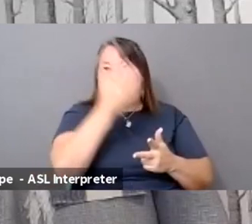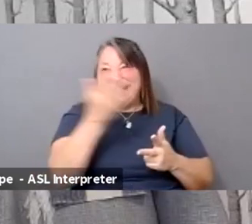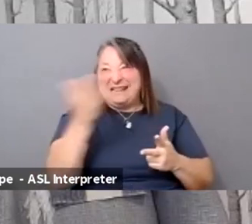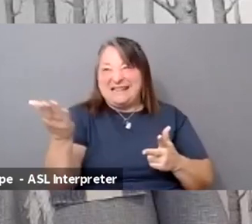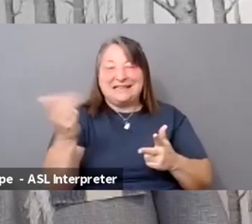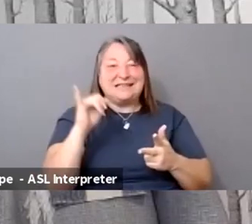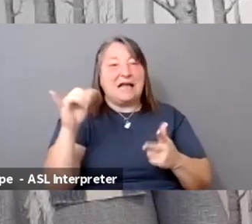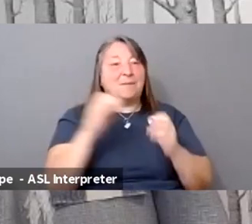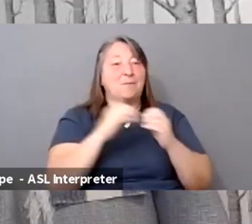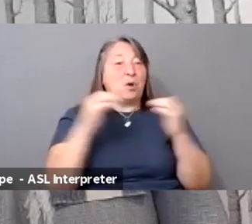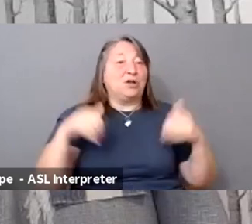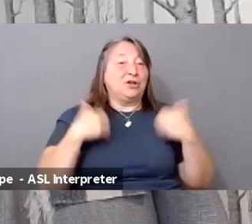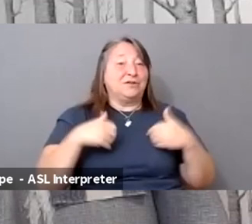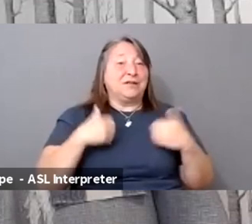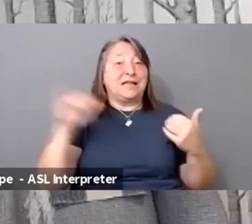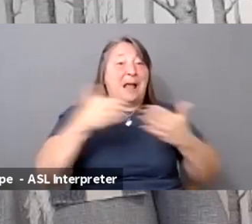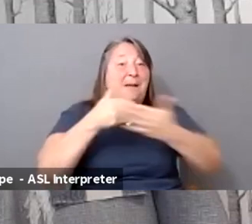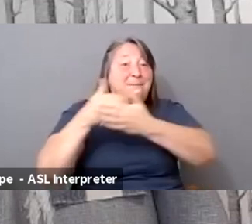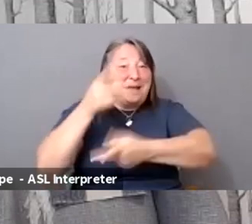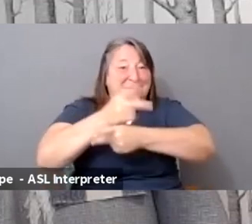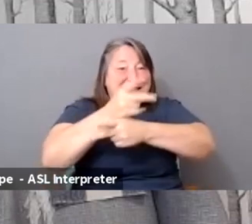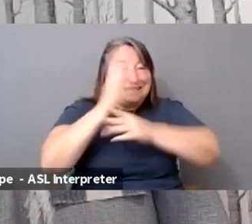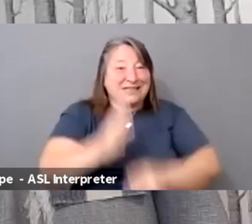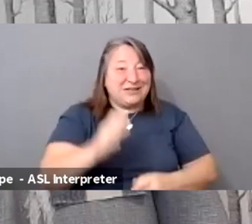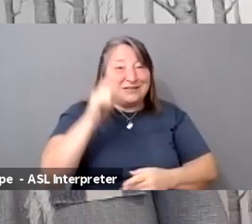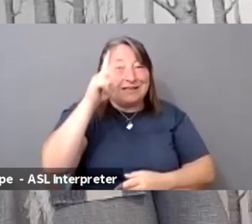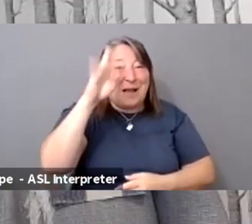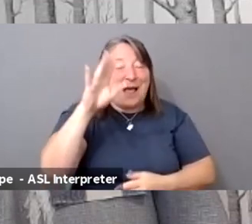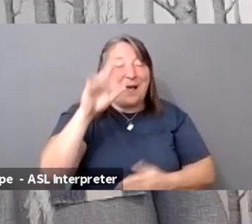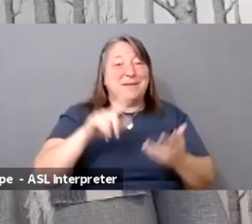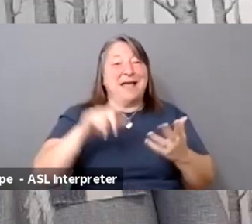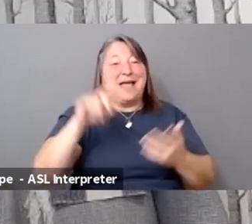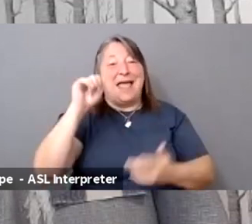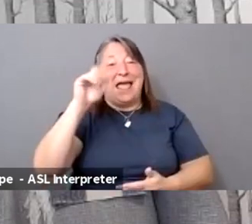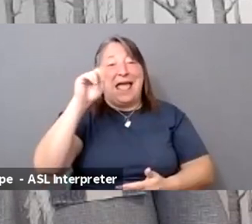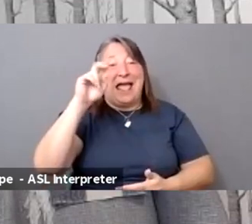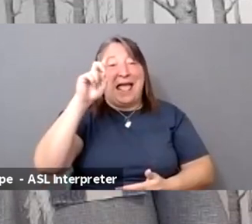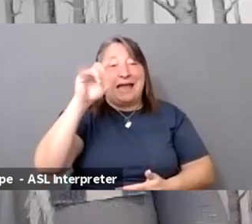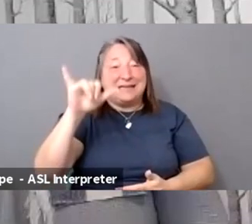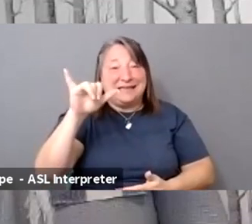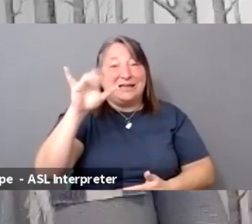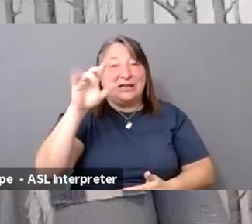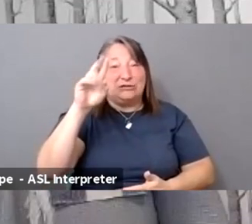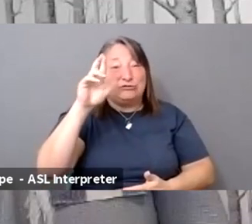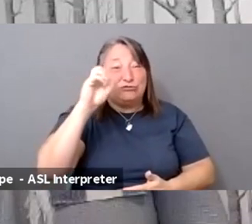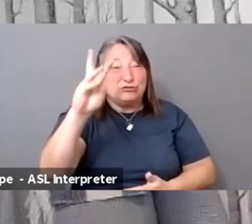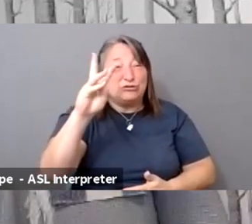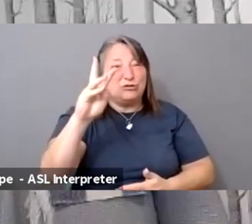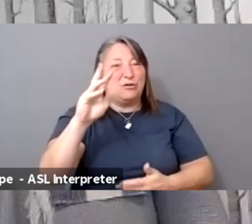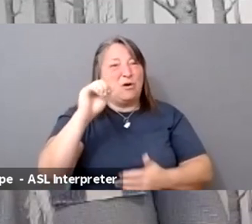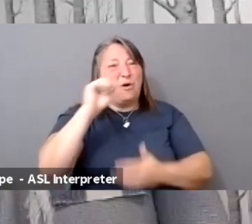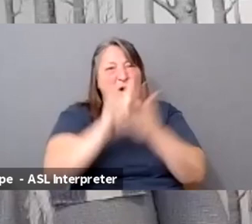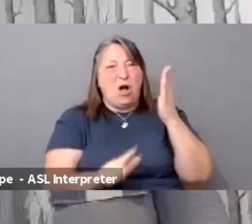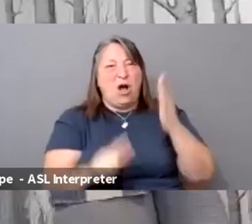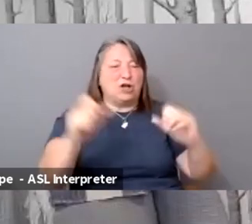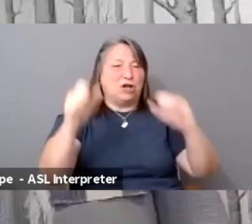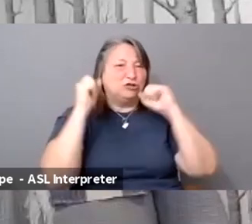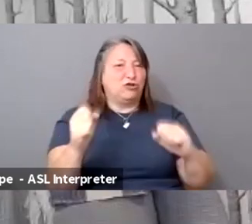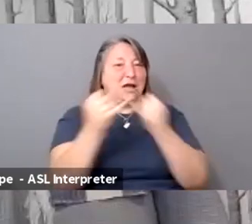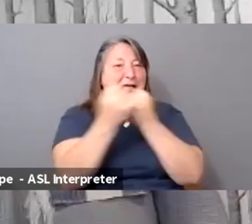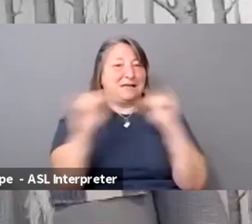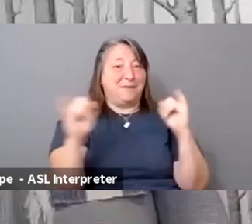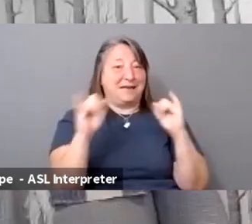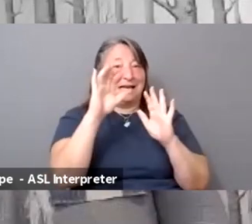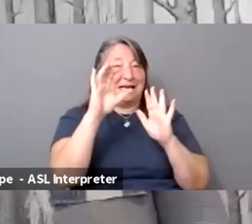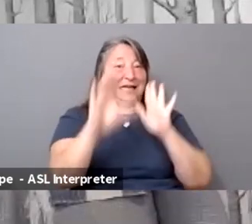youthful things like Babysitter's Club and Nancy Drew. Like all of those are such great, strong, independent characters who are all